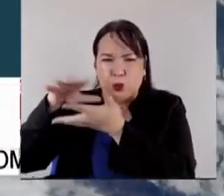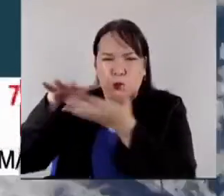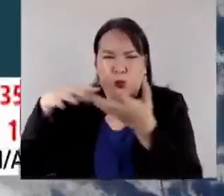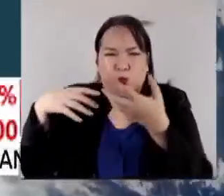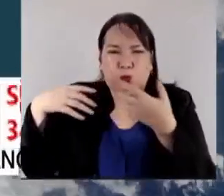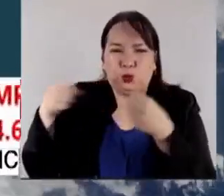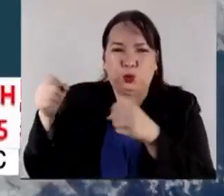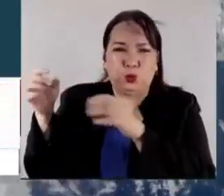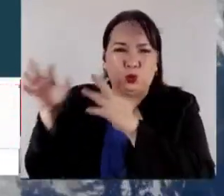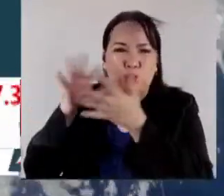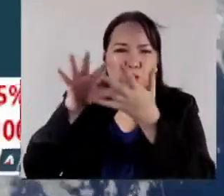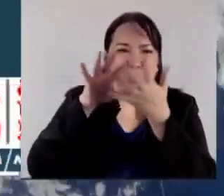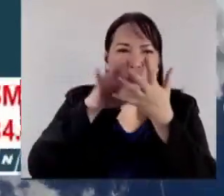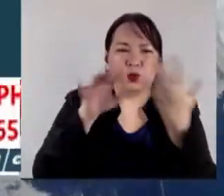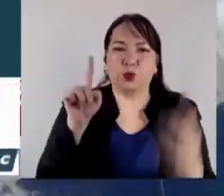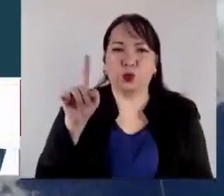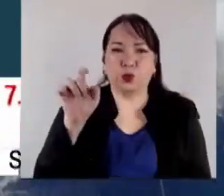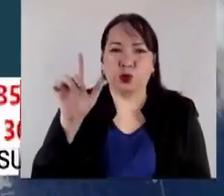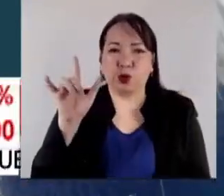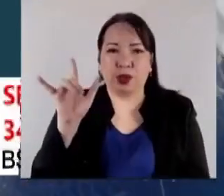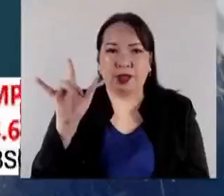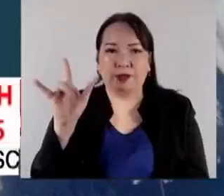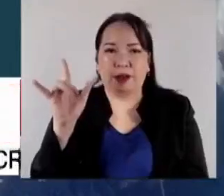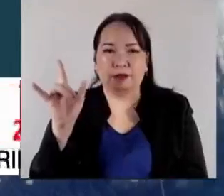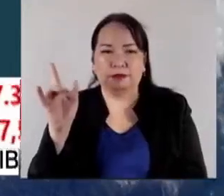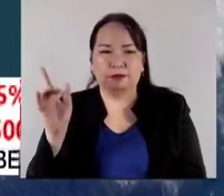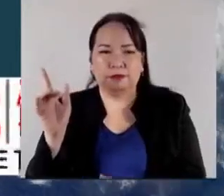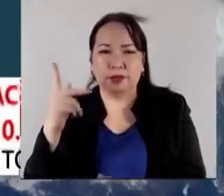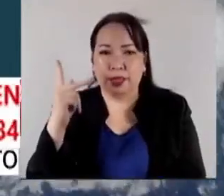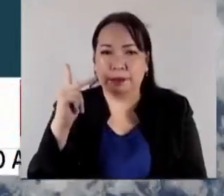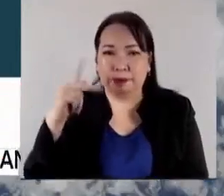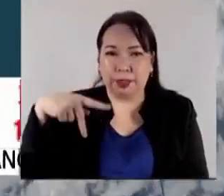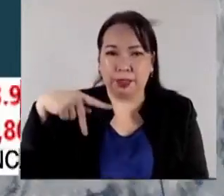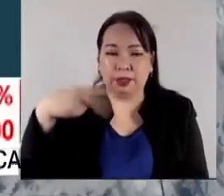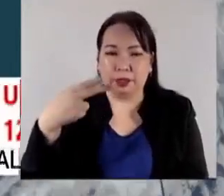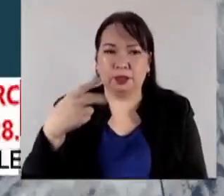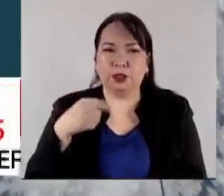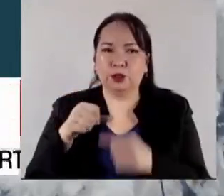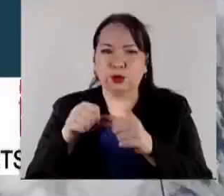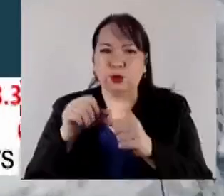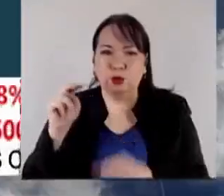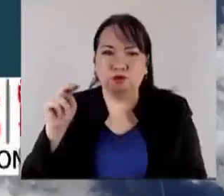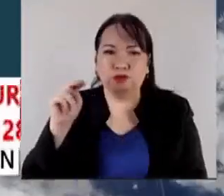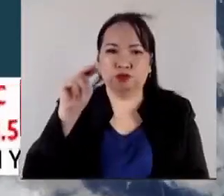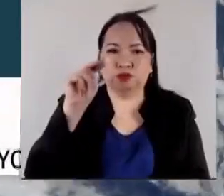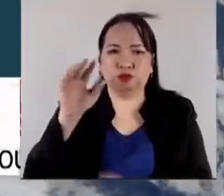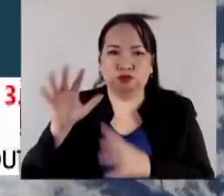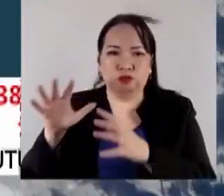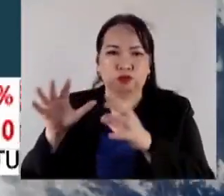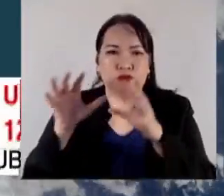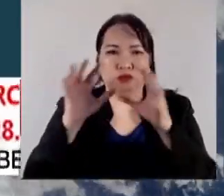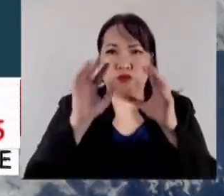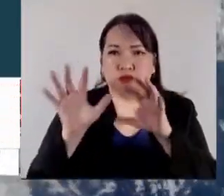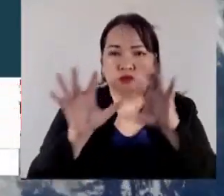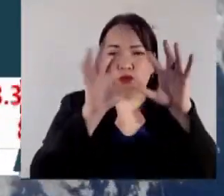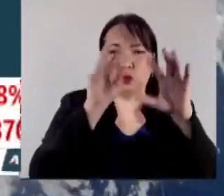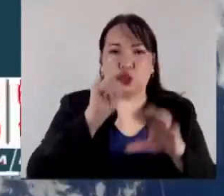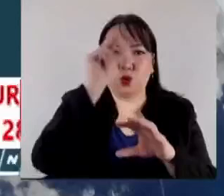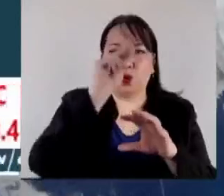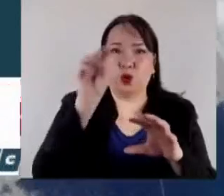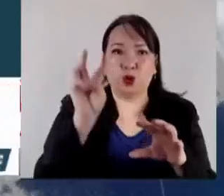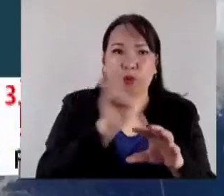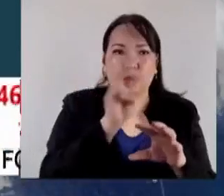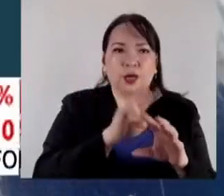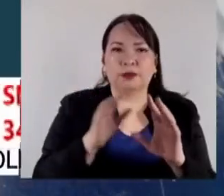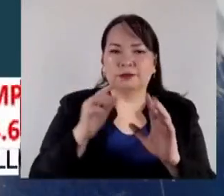125 kilometers per hour. It is continuously moving north-northwestward at 15 kilometers